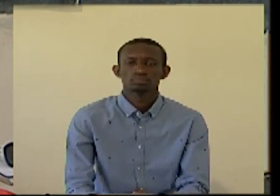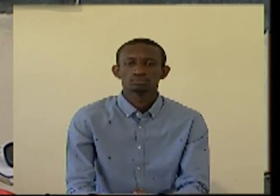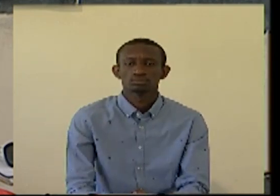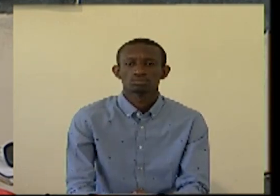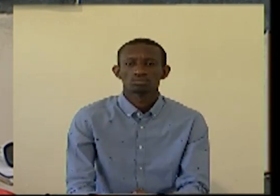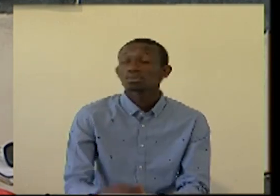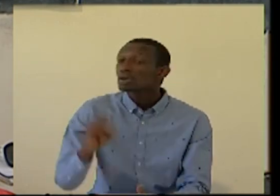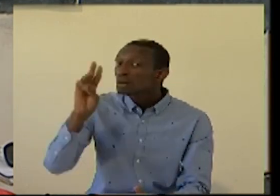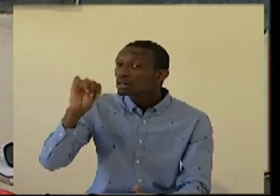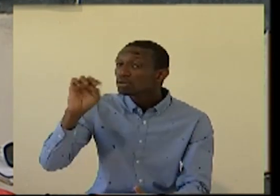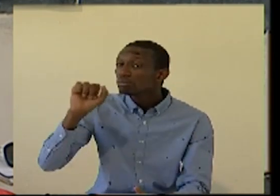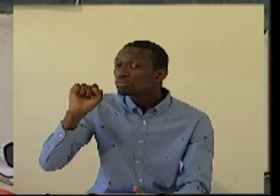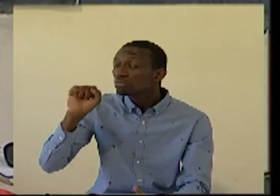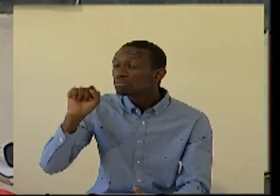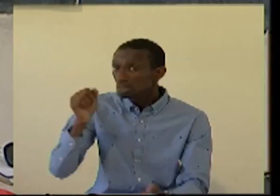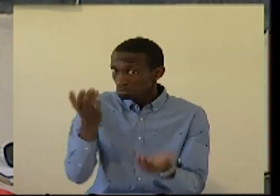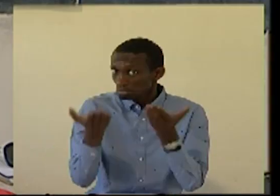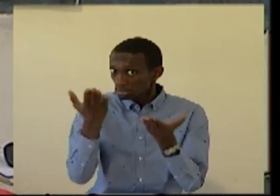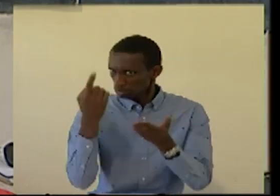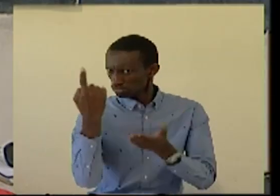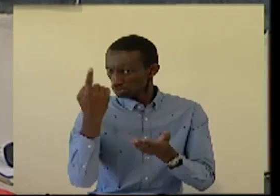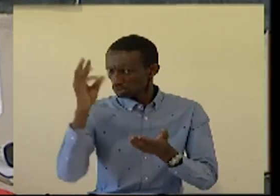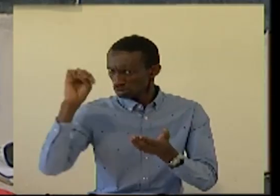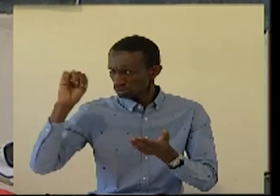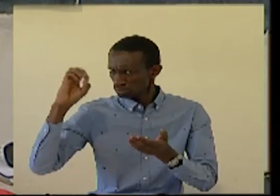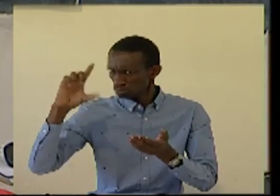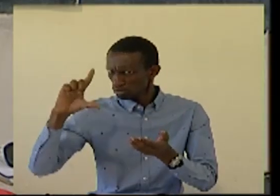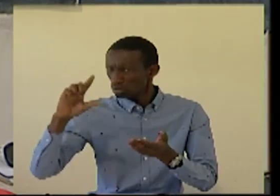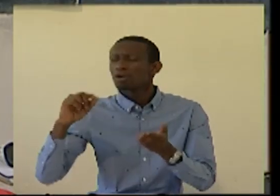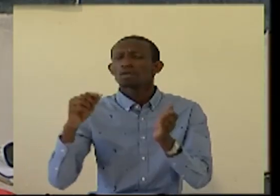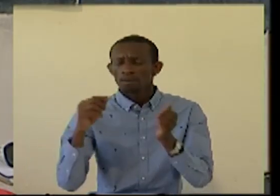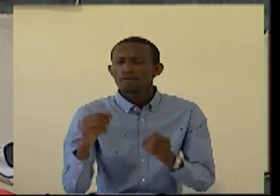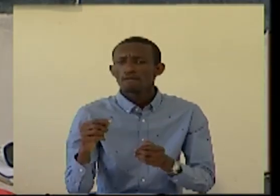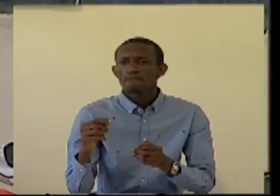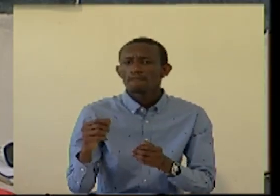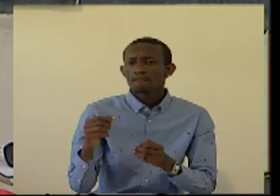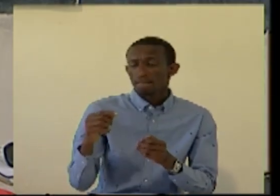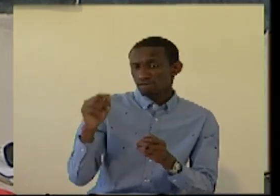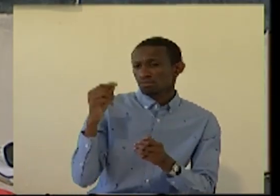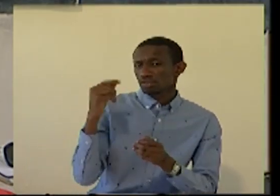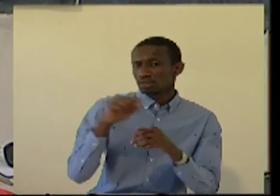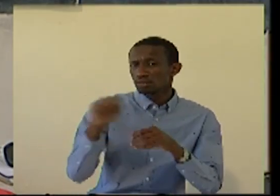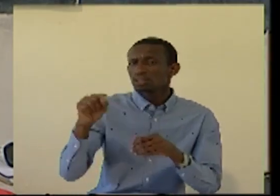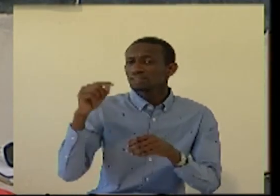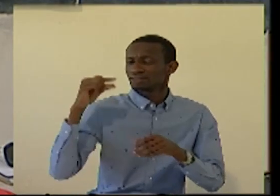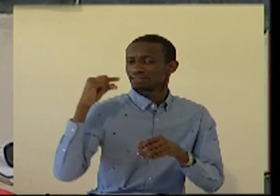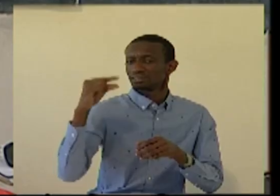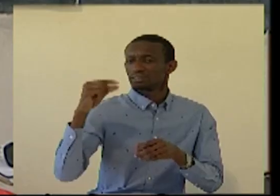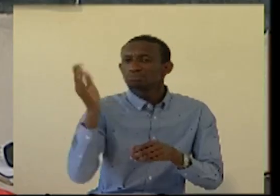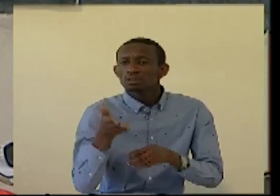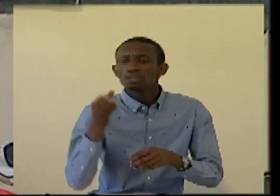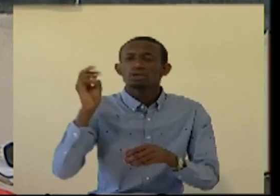is grams per mole. So here we are saying 56 grams, then this is